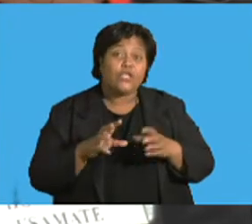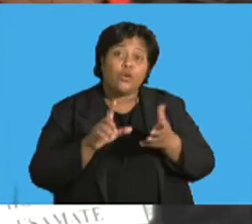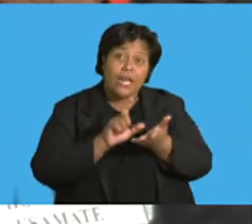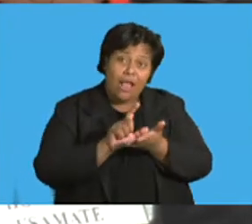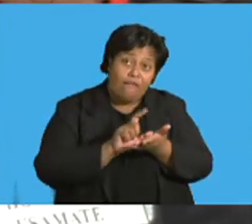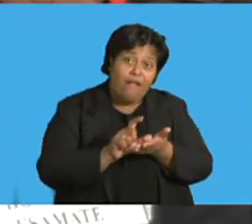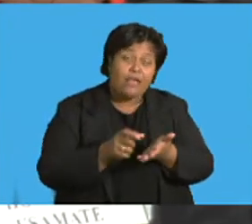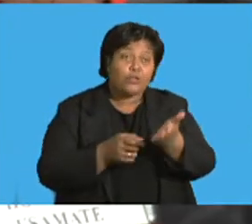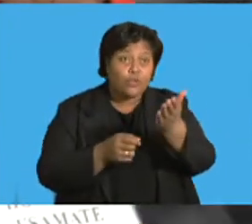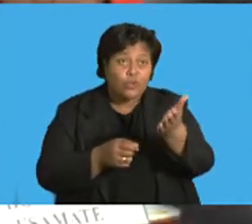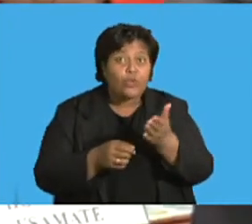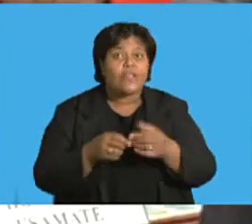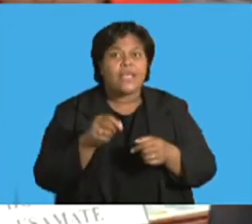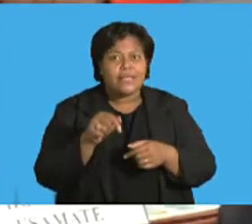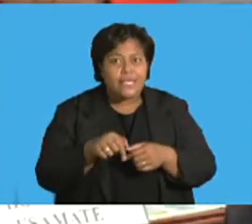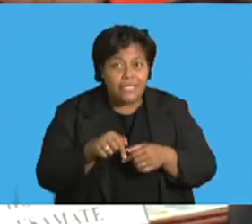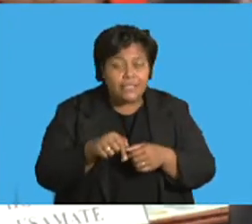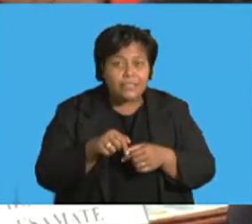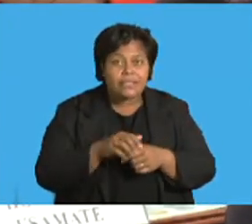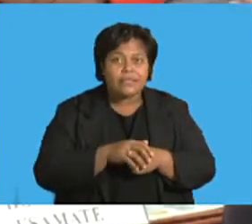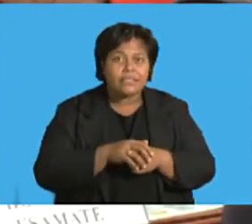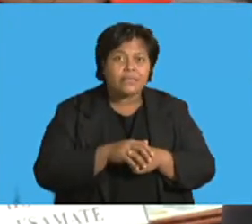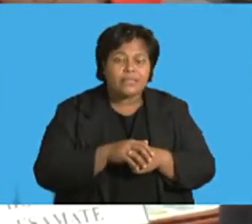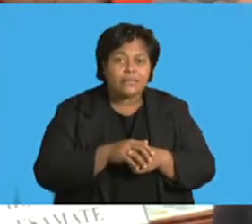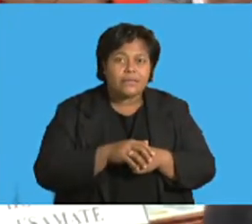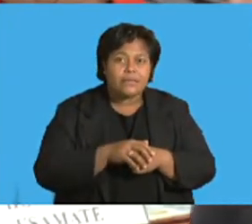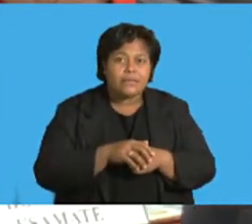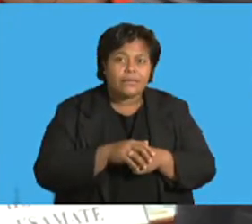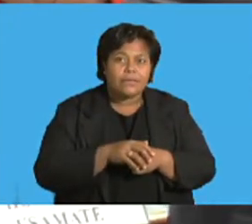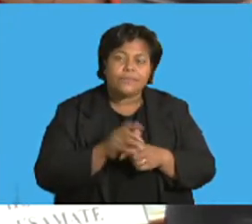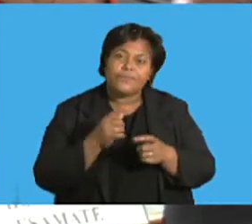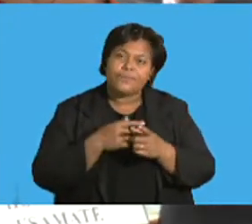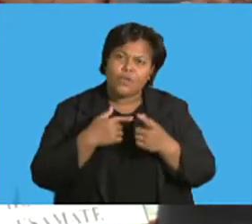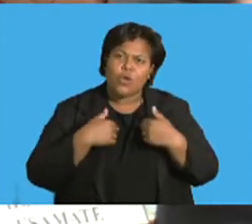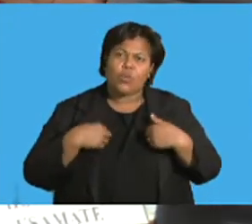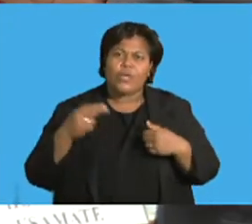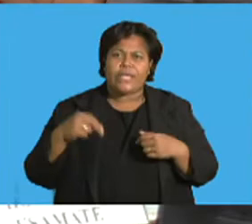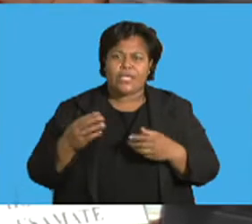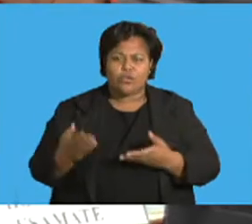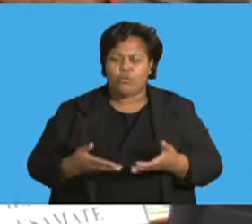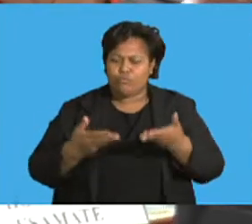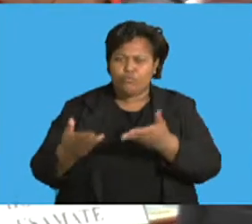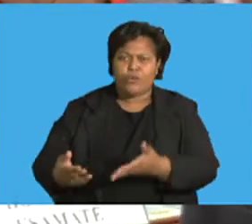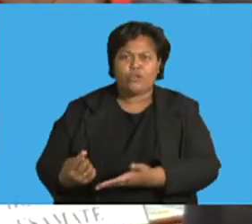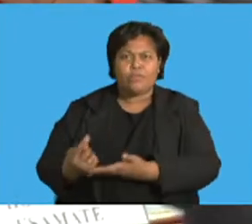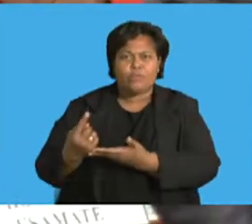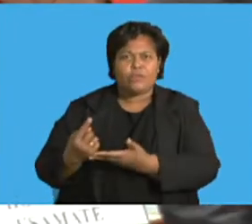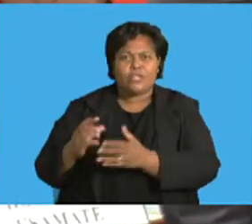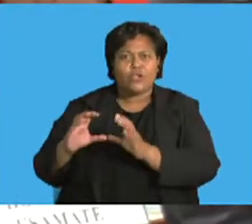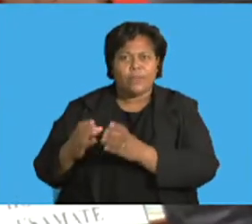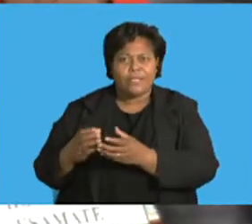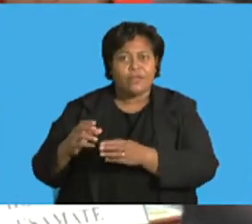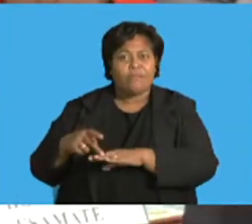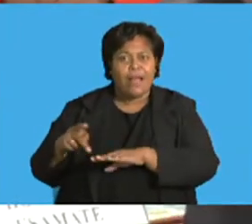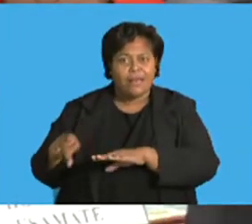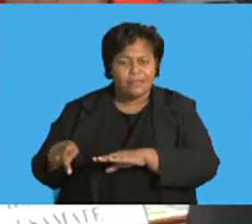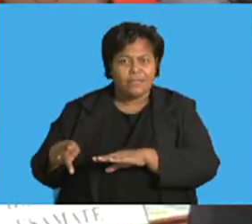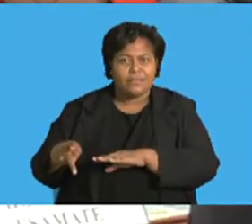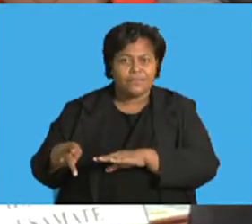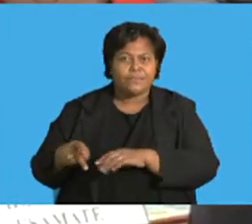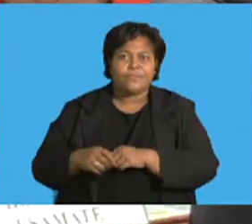you that this is a matter which we intend to bring to the Privileges Committee of Parliament.